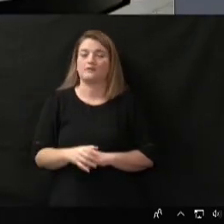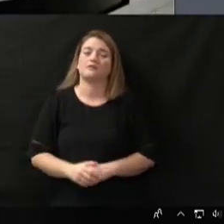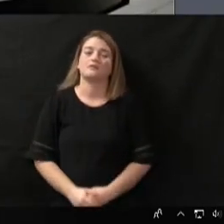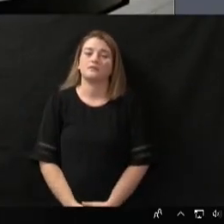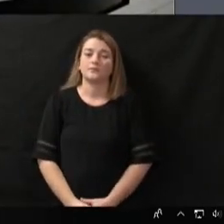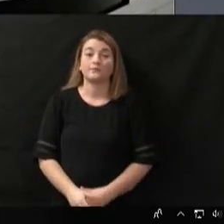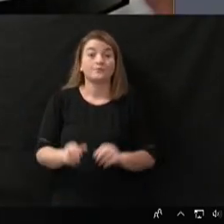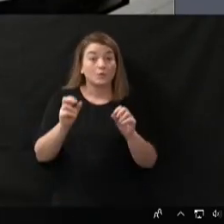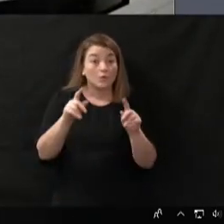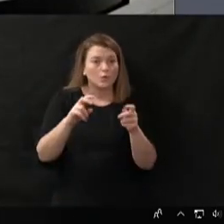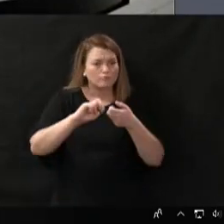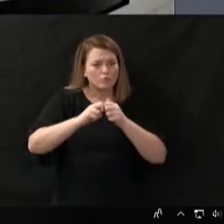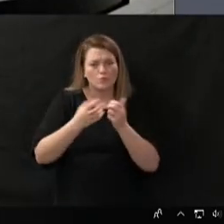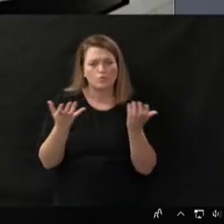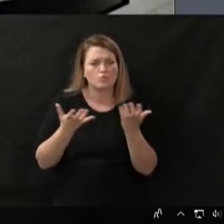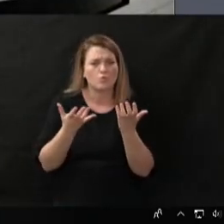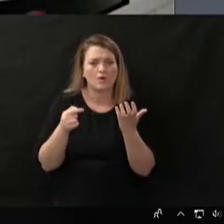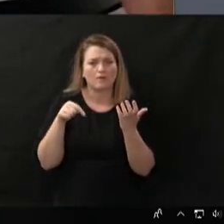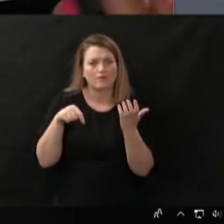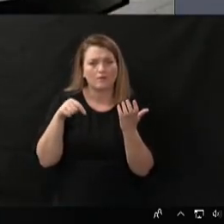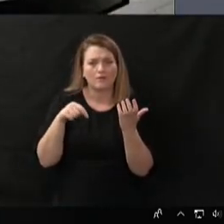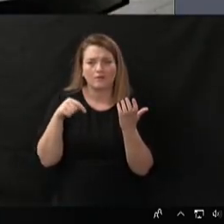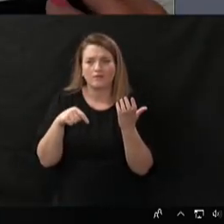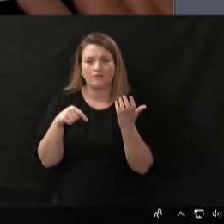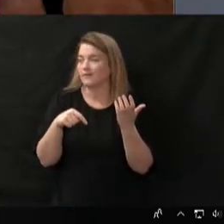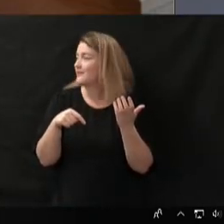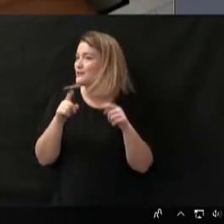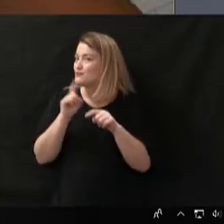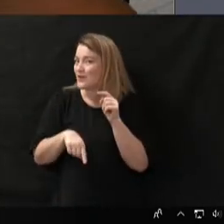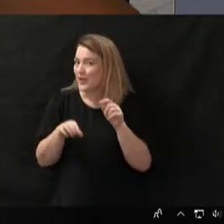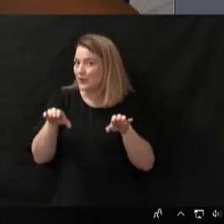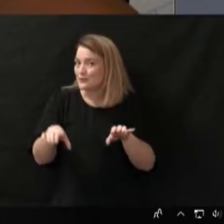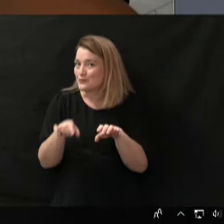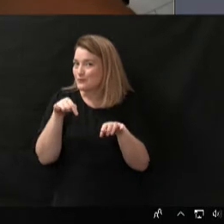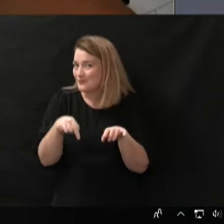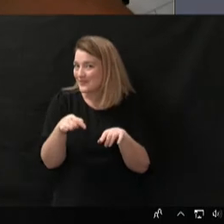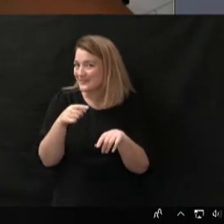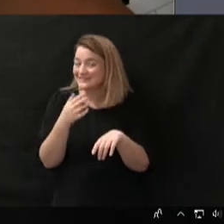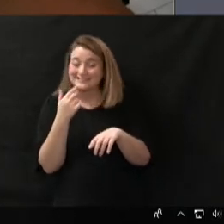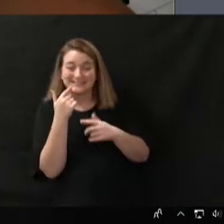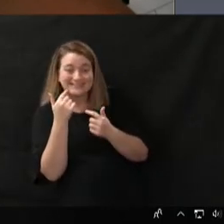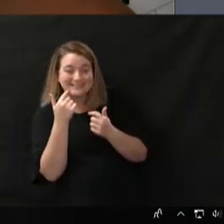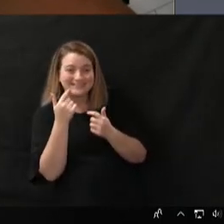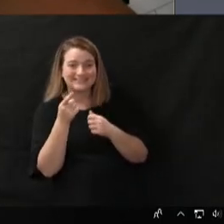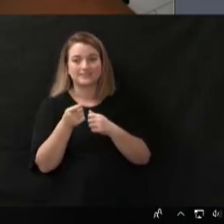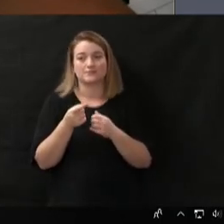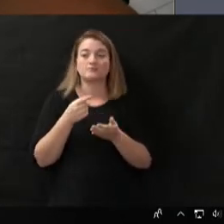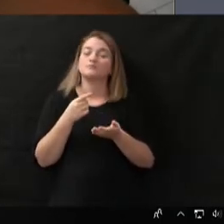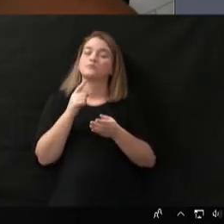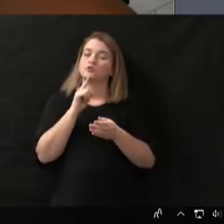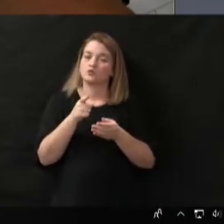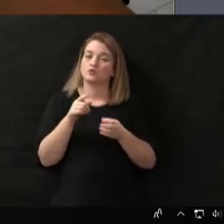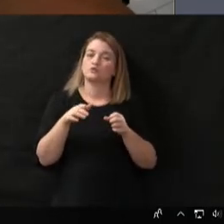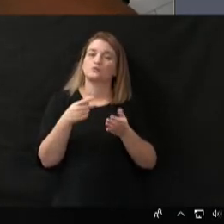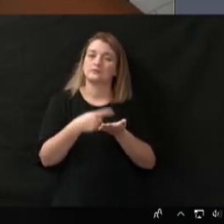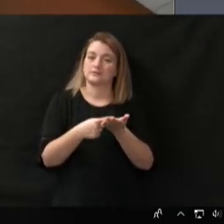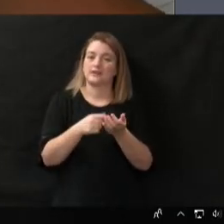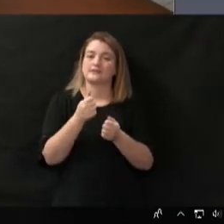Lane. Okay, what's the problem here? We can't do this. So you make sure you cover everything, and this says long.